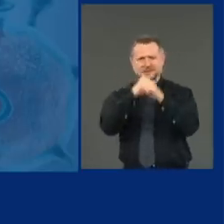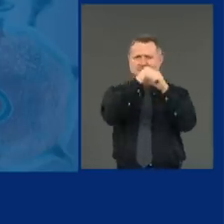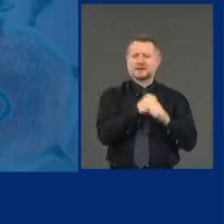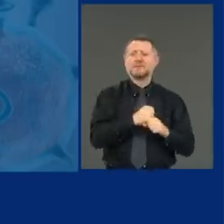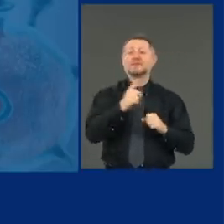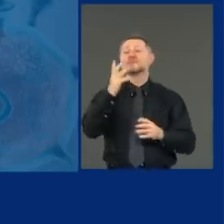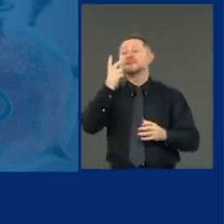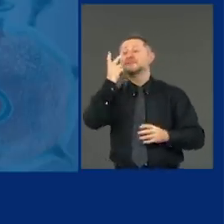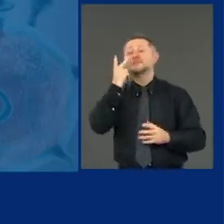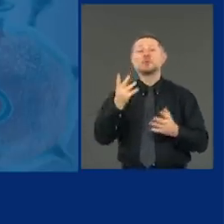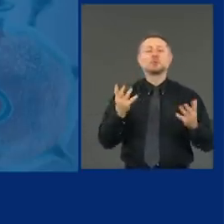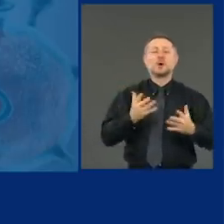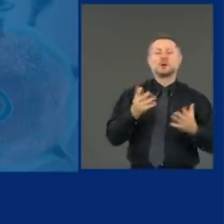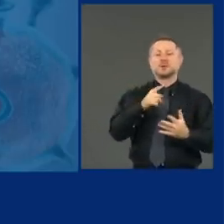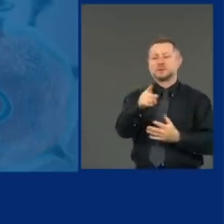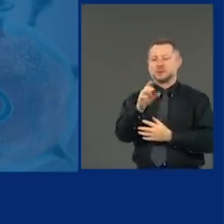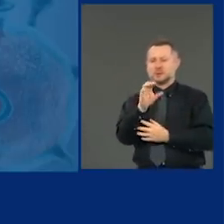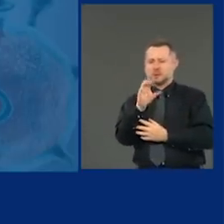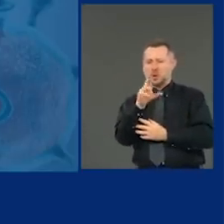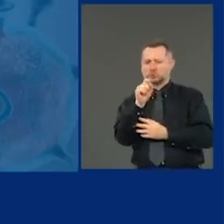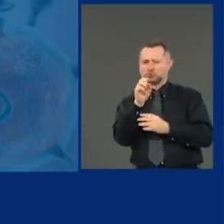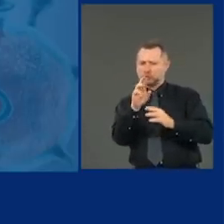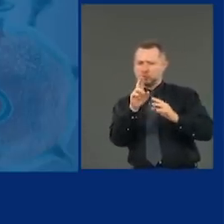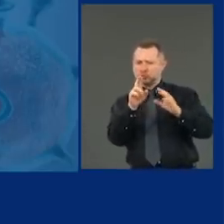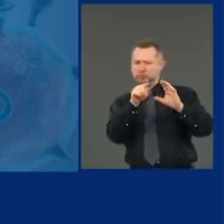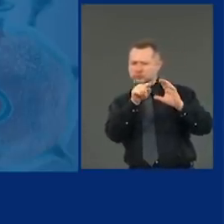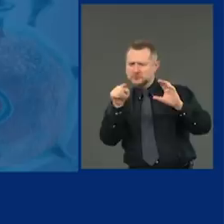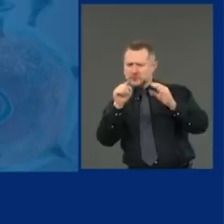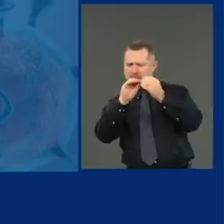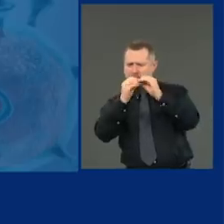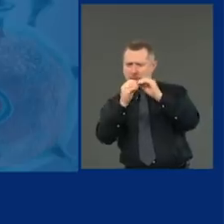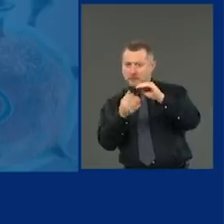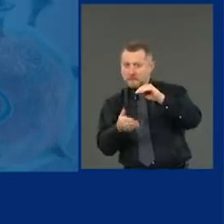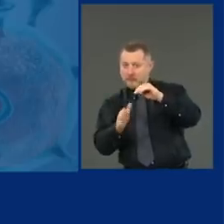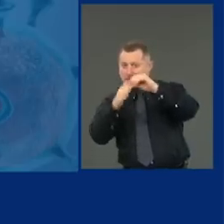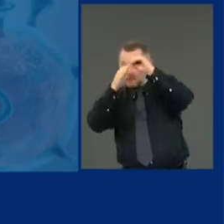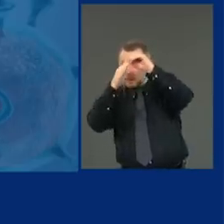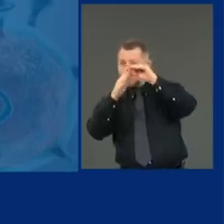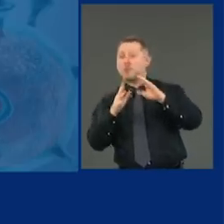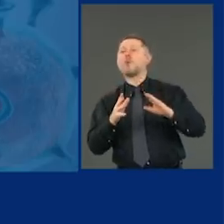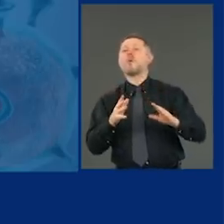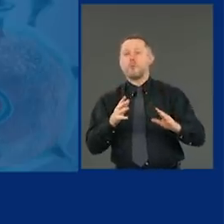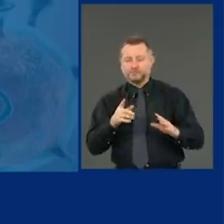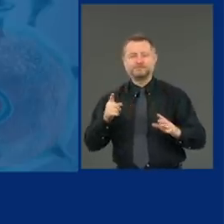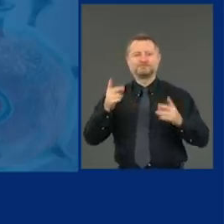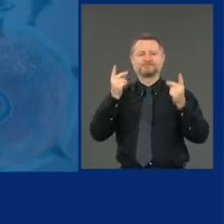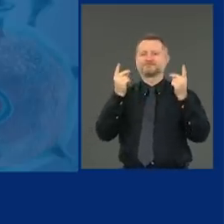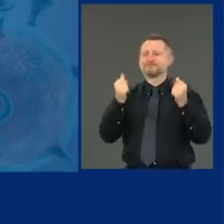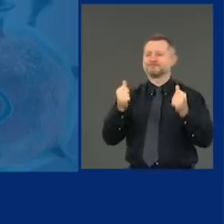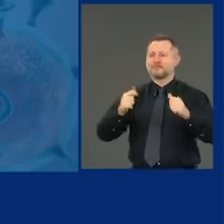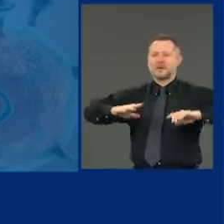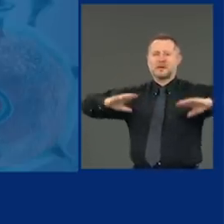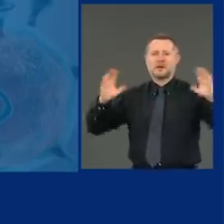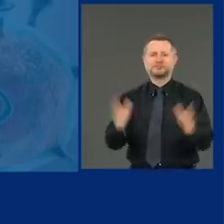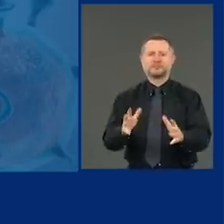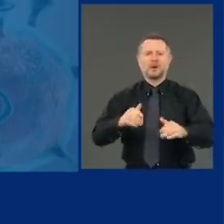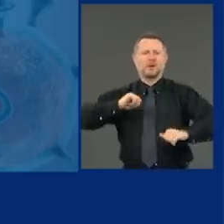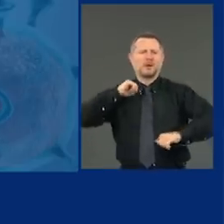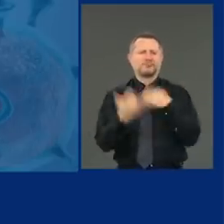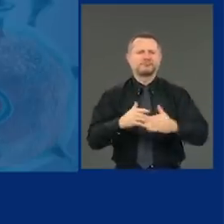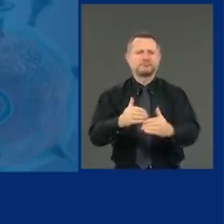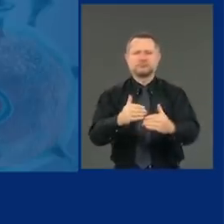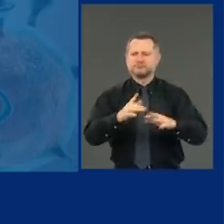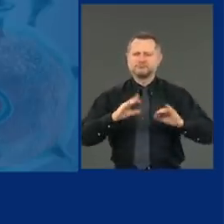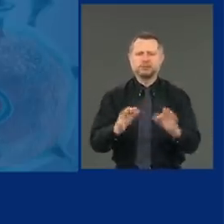cluster of cases, jump on it. Jump on it. That's what the contact tracing is all about.